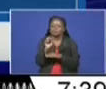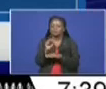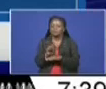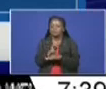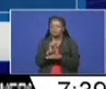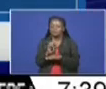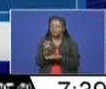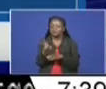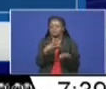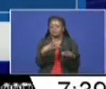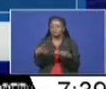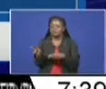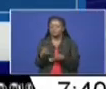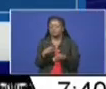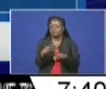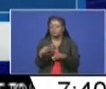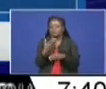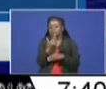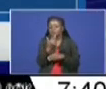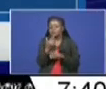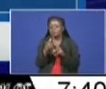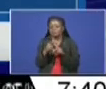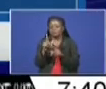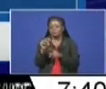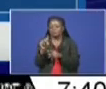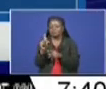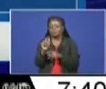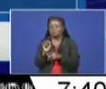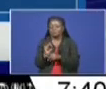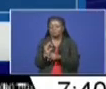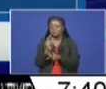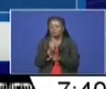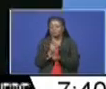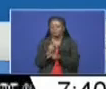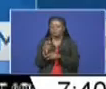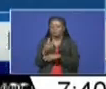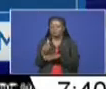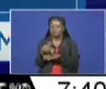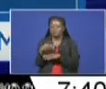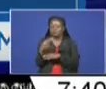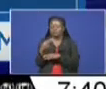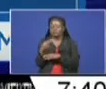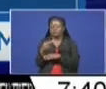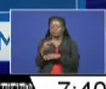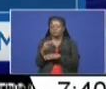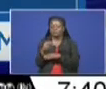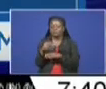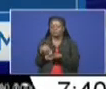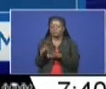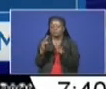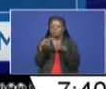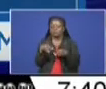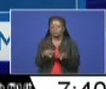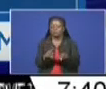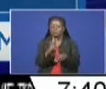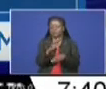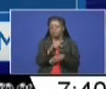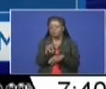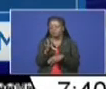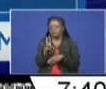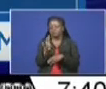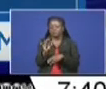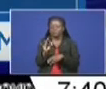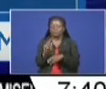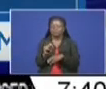winds also 15 to 20 knots. So caution flags are up, and the wave heights 4 to 7 feet over the ocean. And then tomorrow through Sunday, you